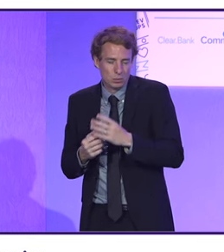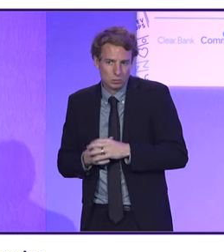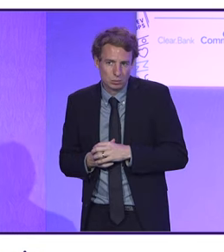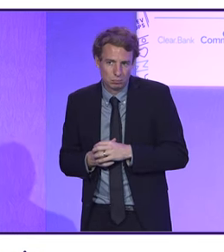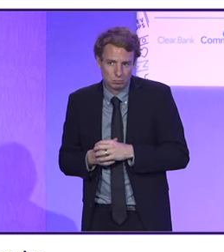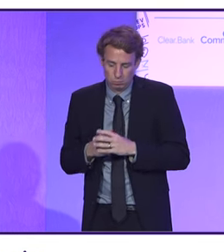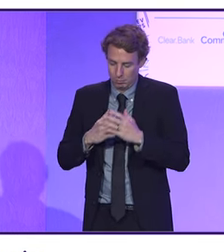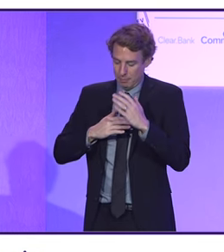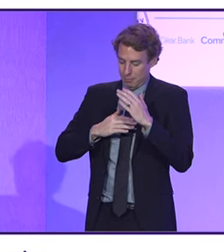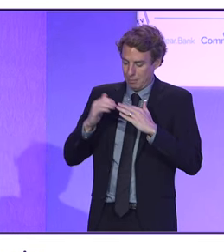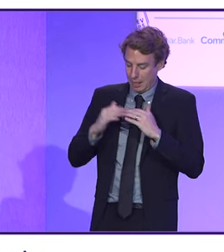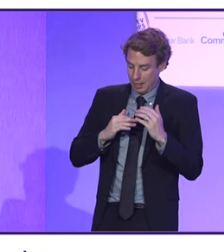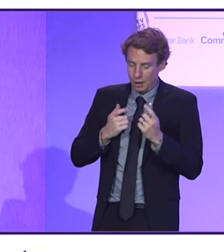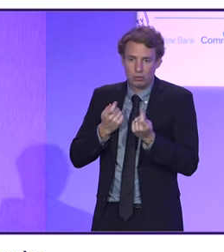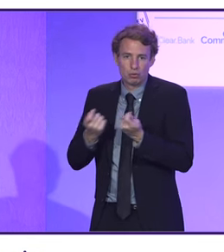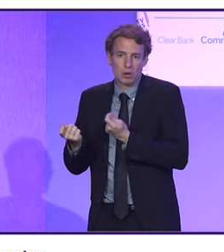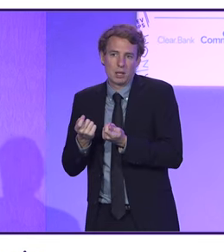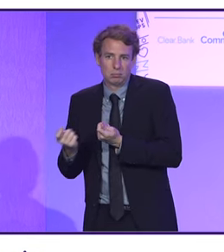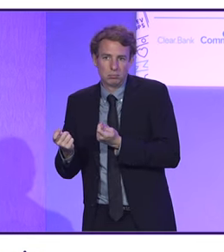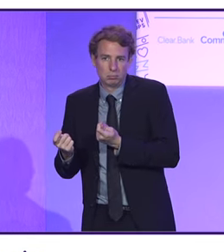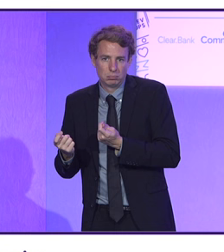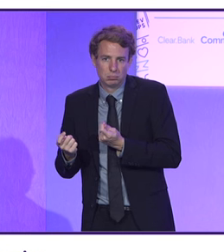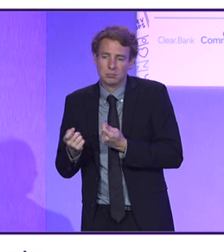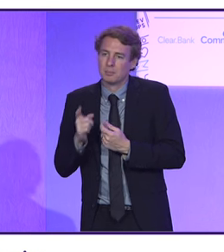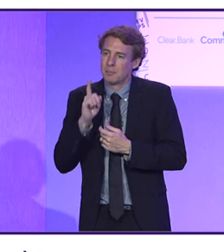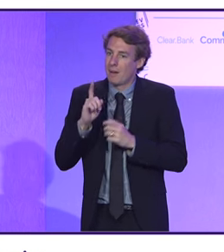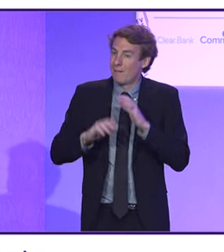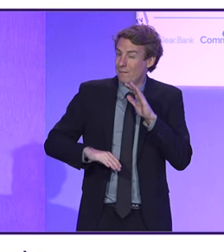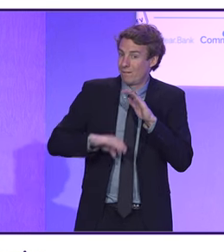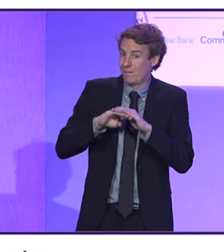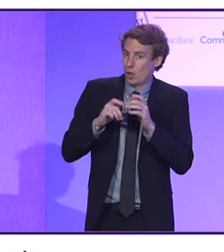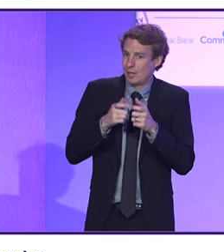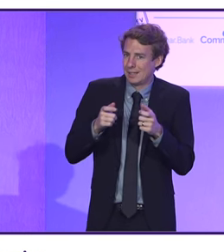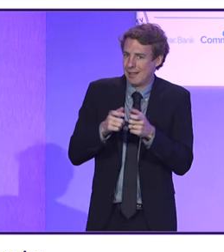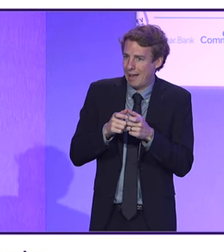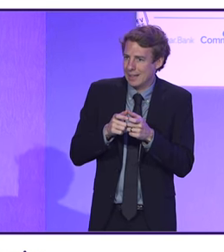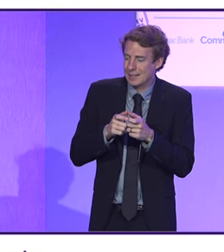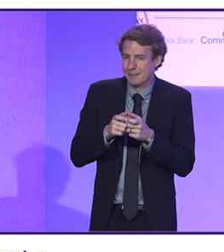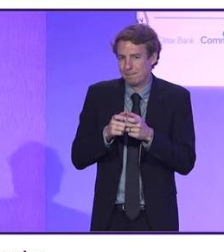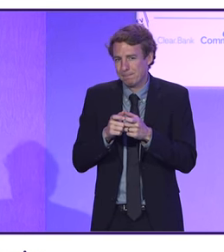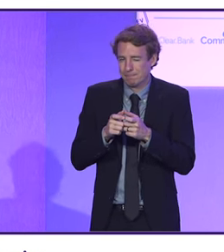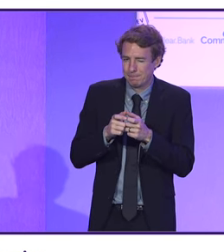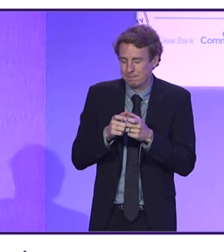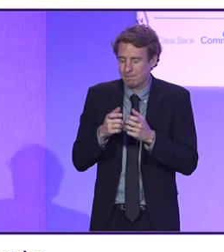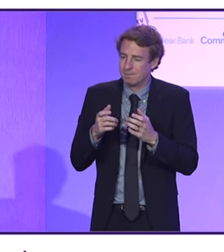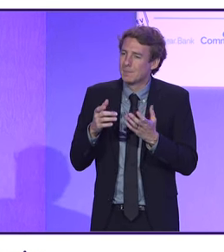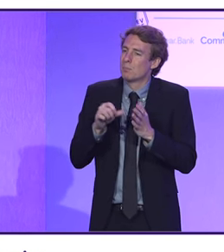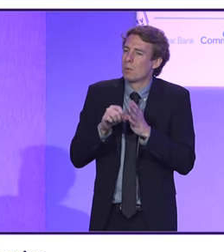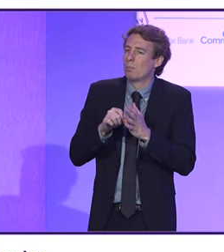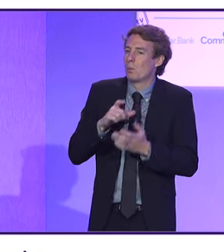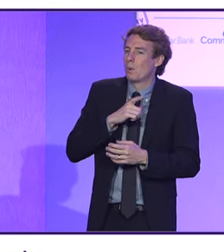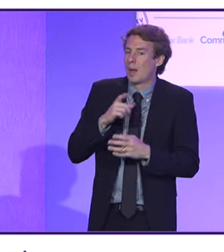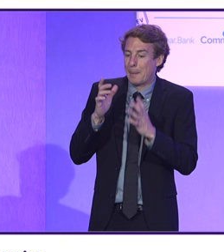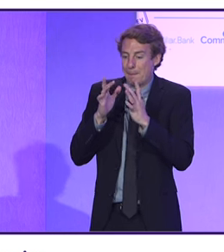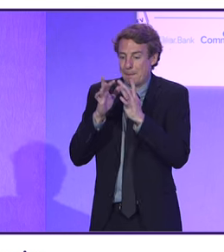teams. But their full stack is minimized by the fact that there is a platform set of components that